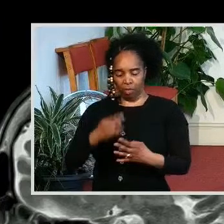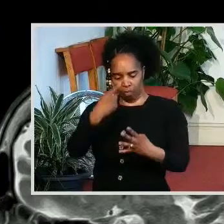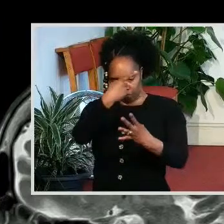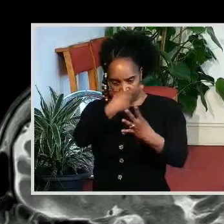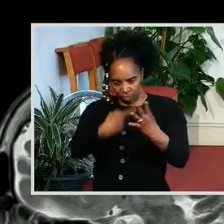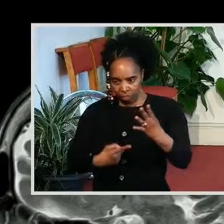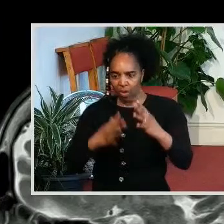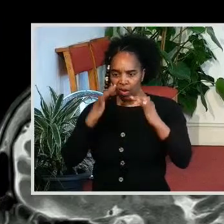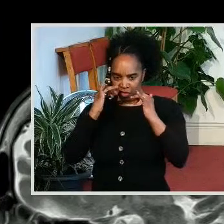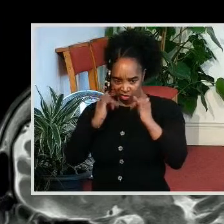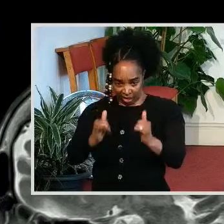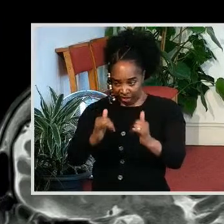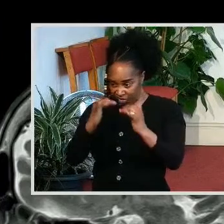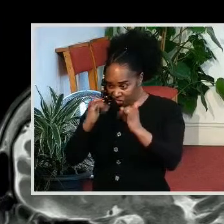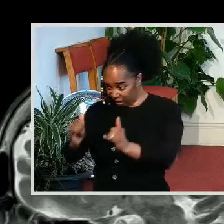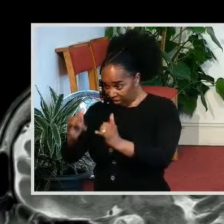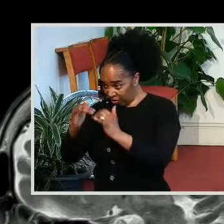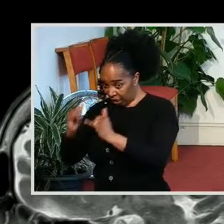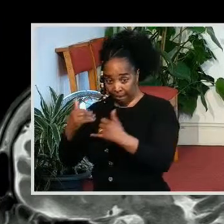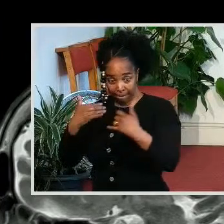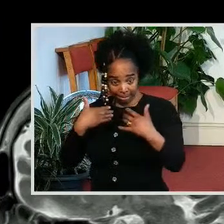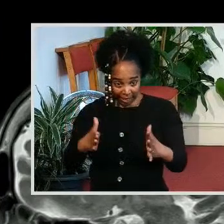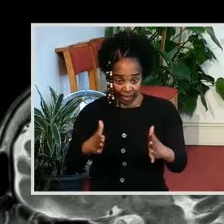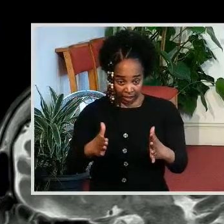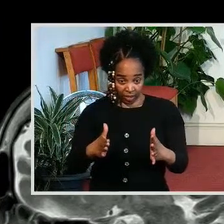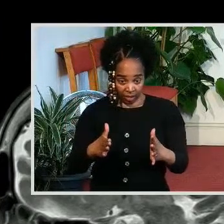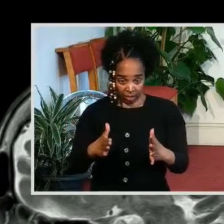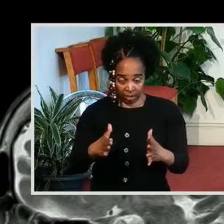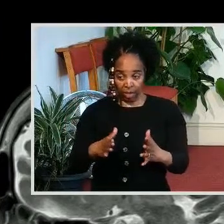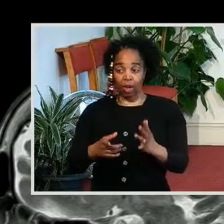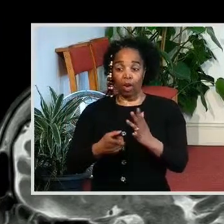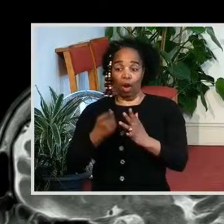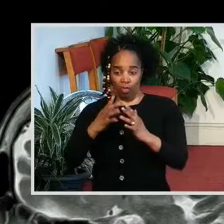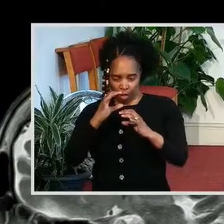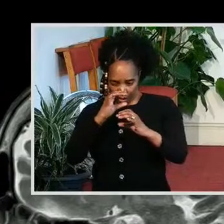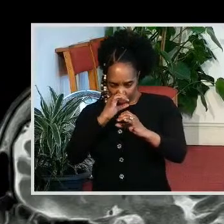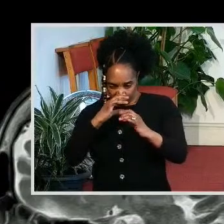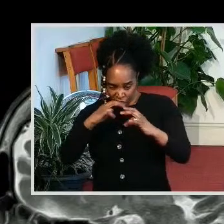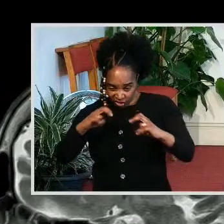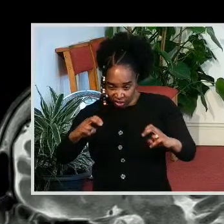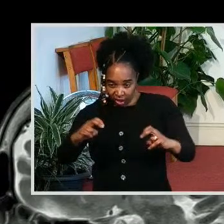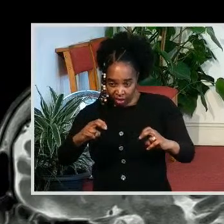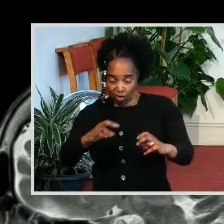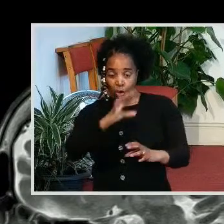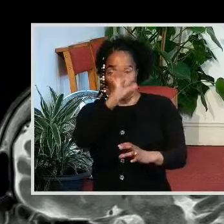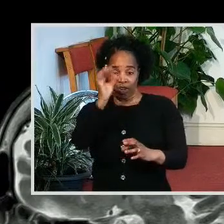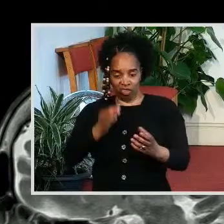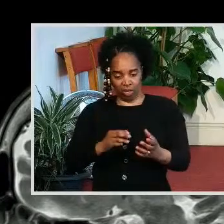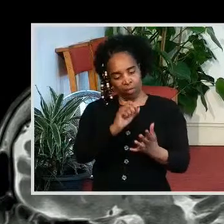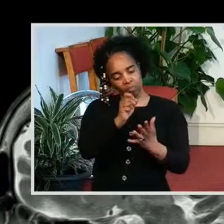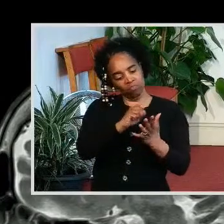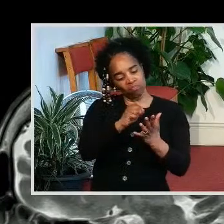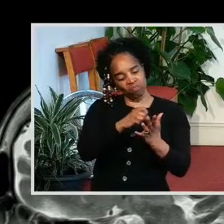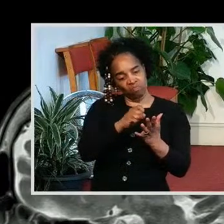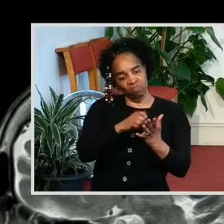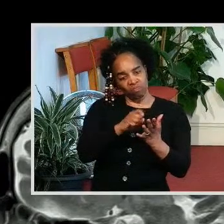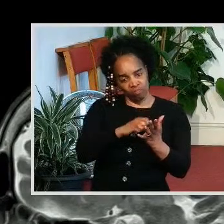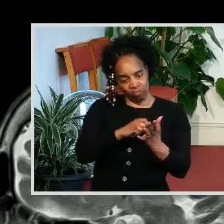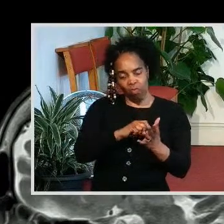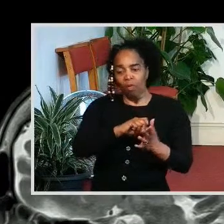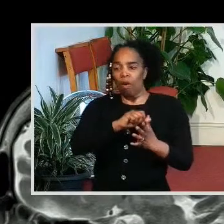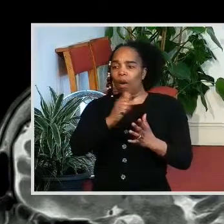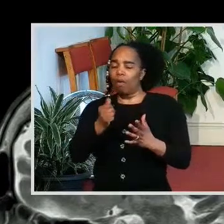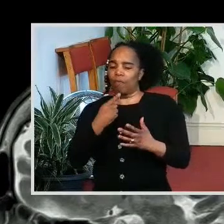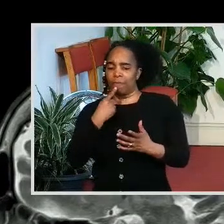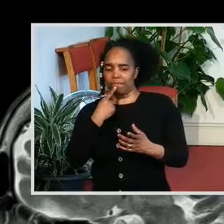check for. And if we do all these tests and also some other screening tests, questionnaires, after that,